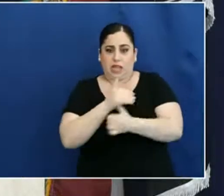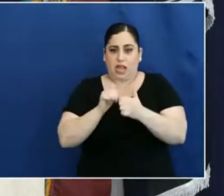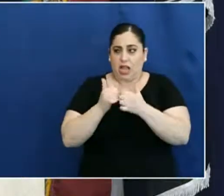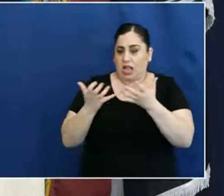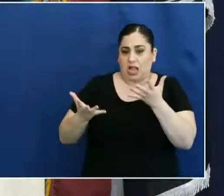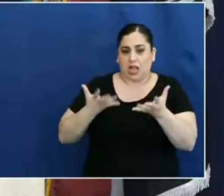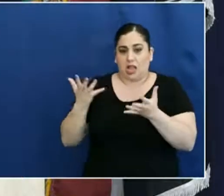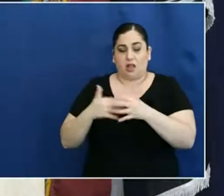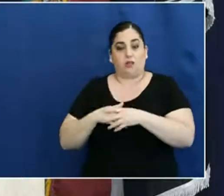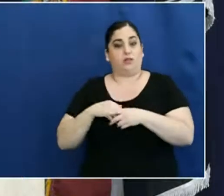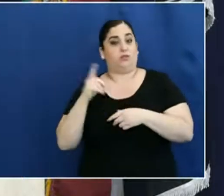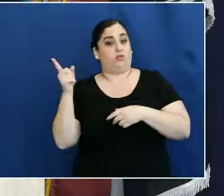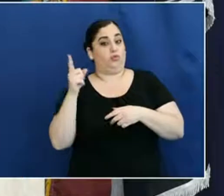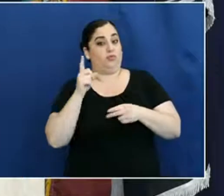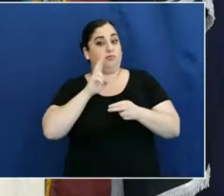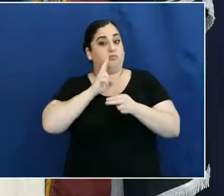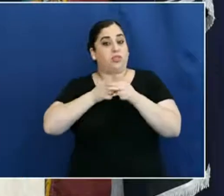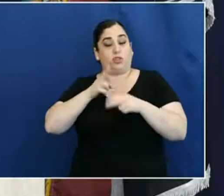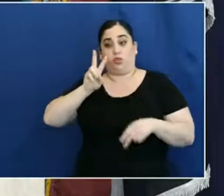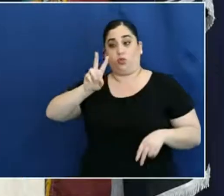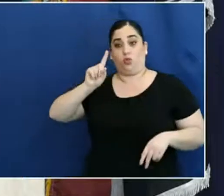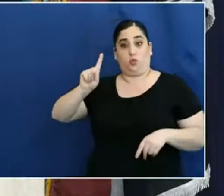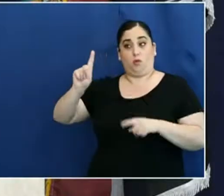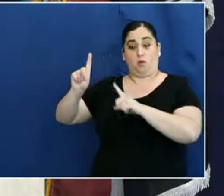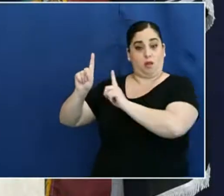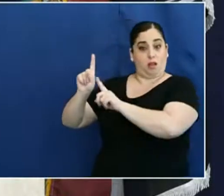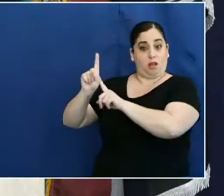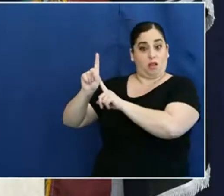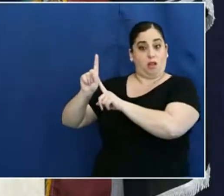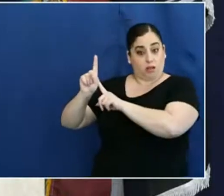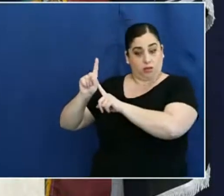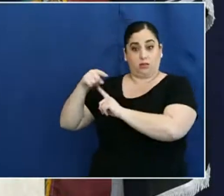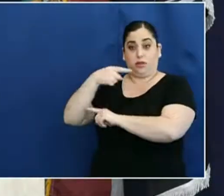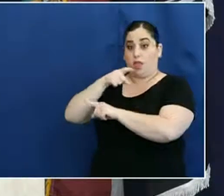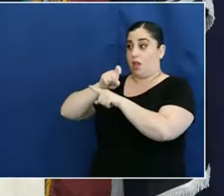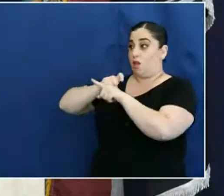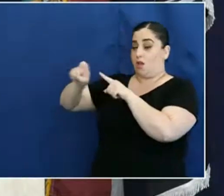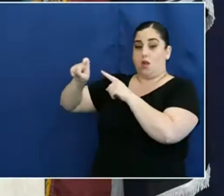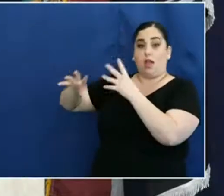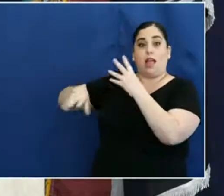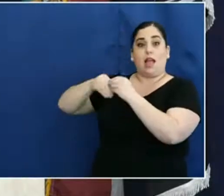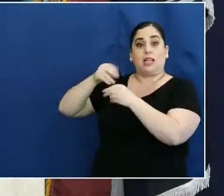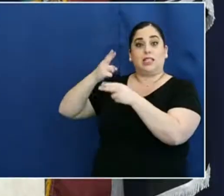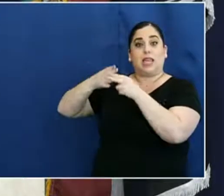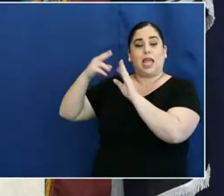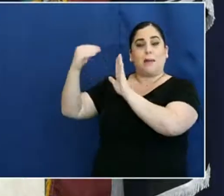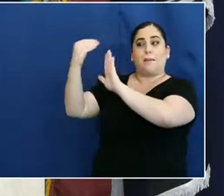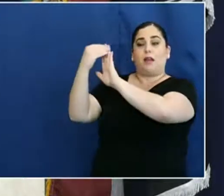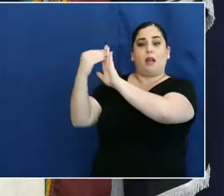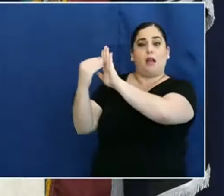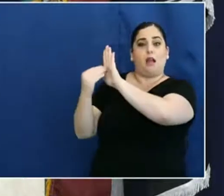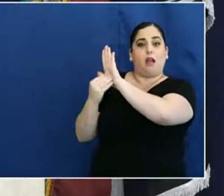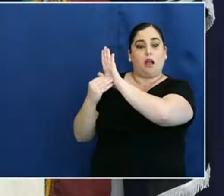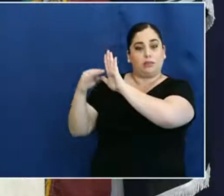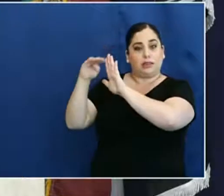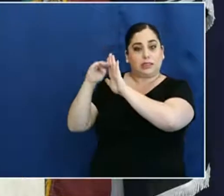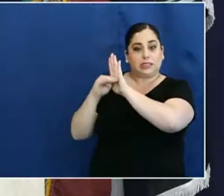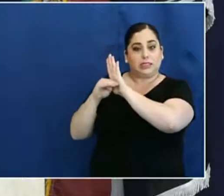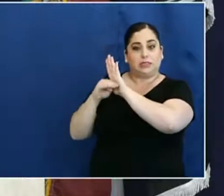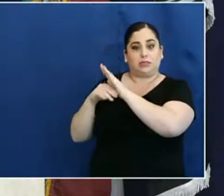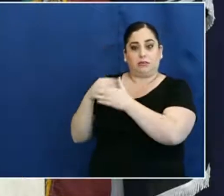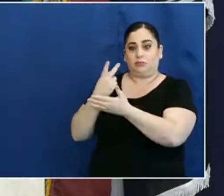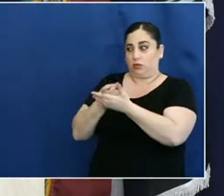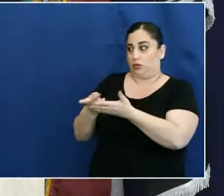211 to get on a list and that they would be notified about setting up an appointment. But that was almost 6 weeks ago, and now we're hearing